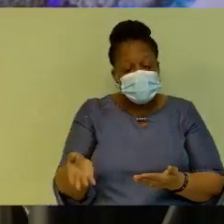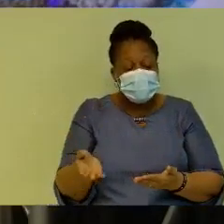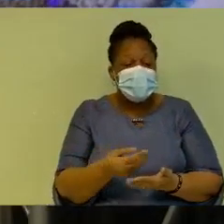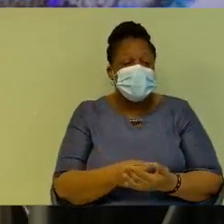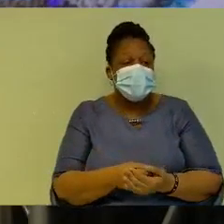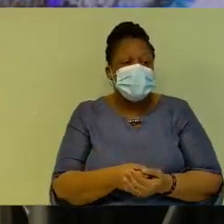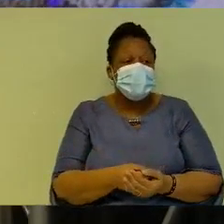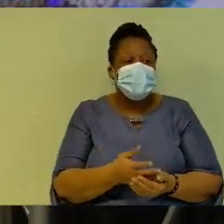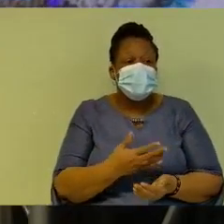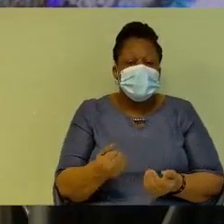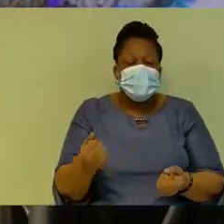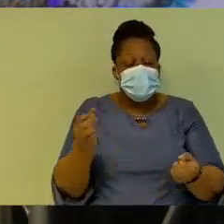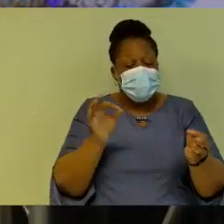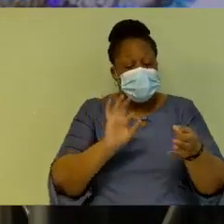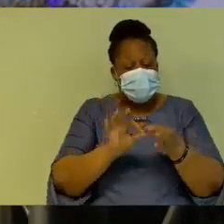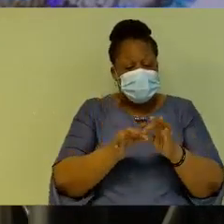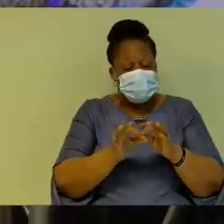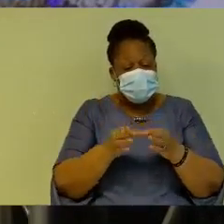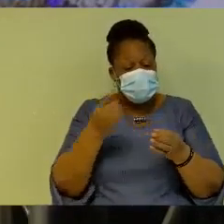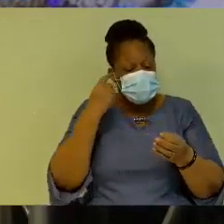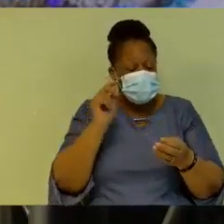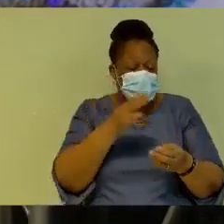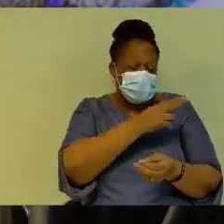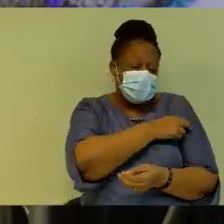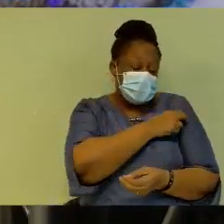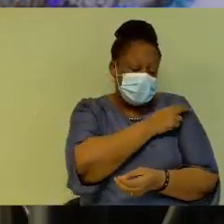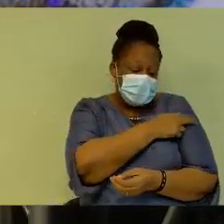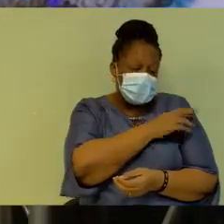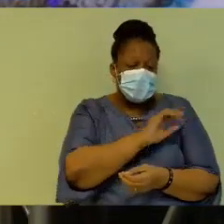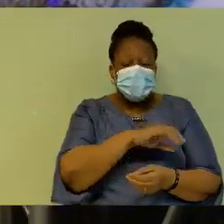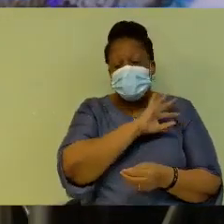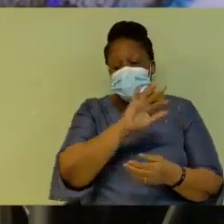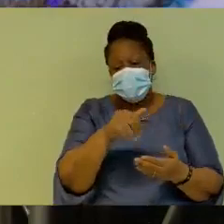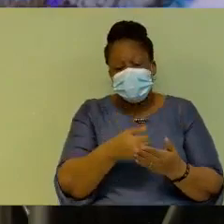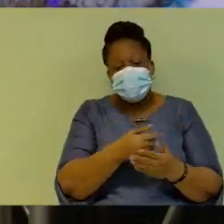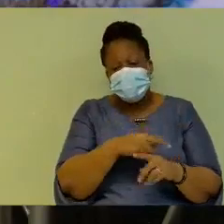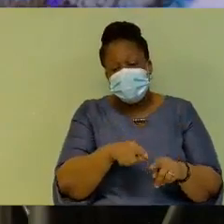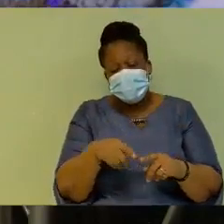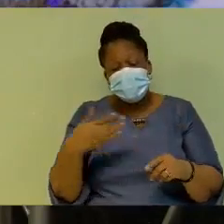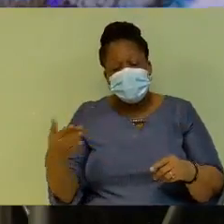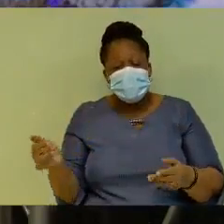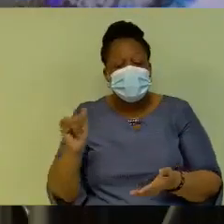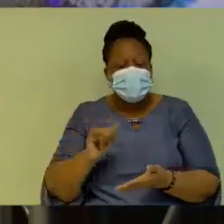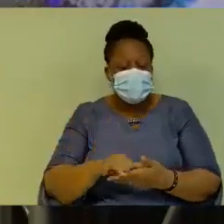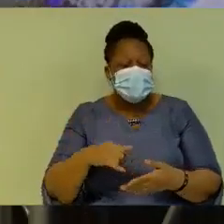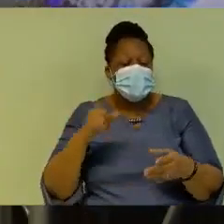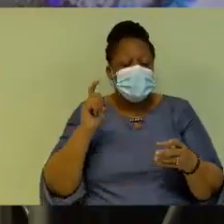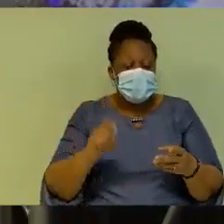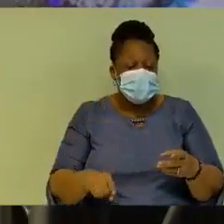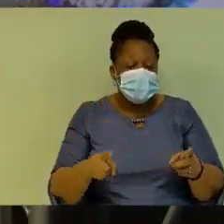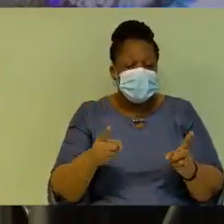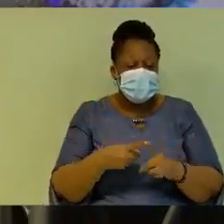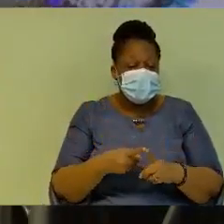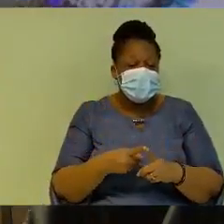of preparing the hospital, the staff, and so forth for the onslaught of COVID-19.